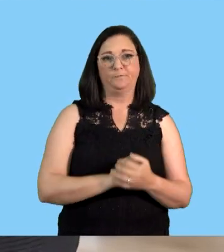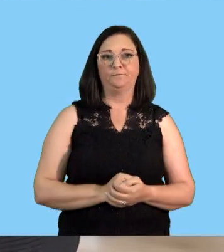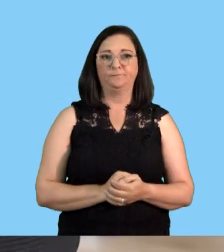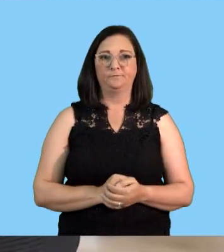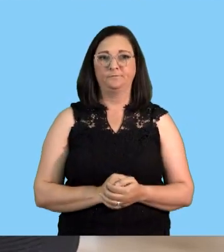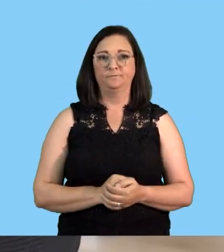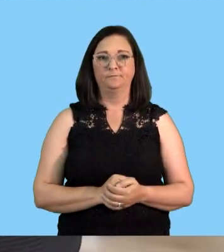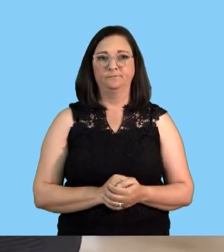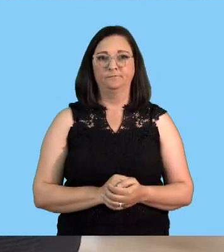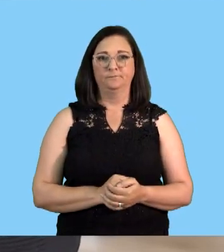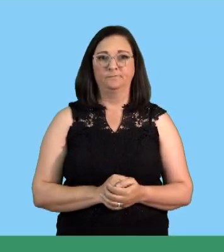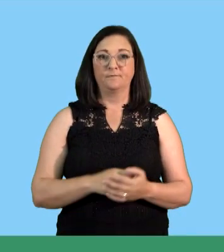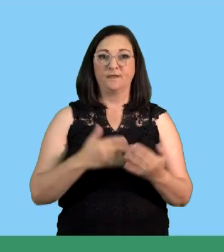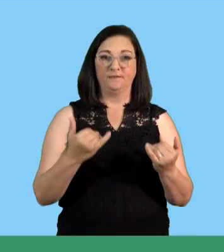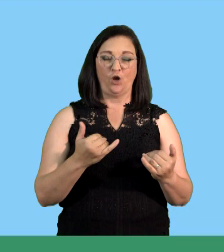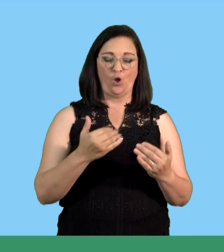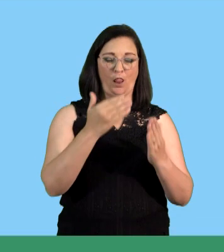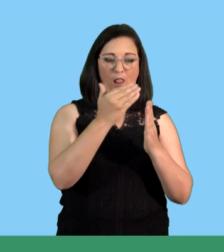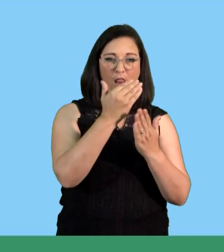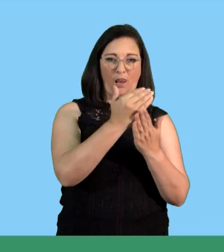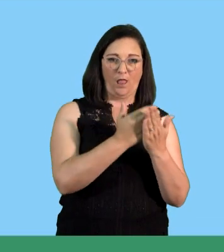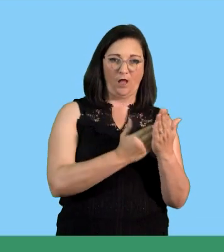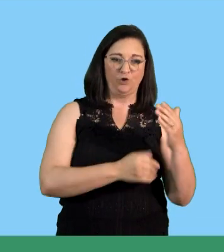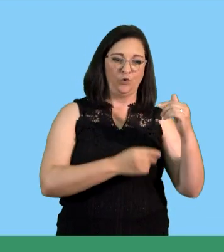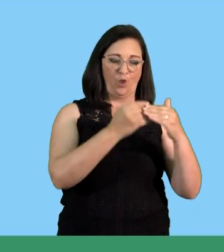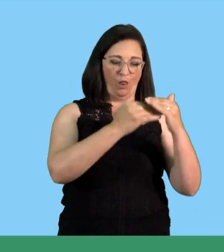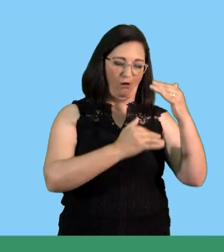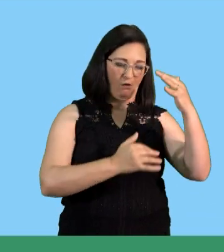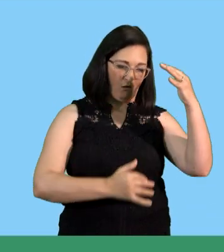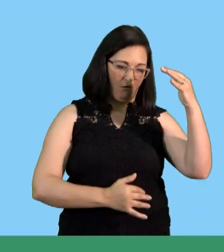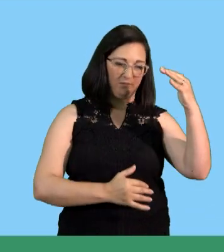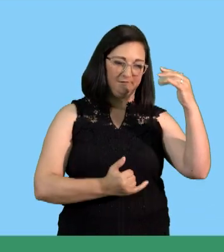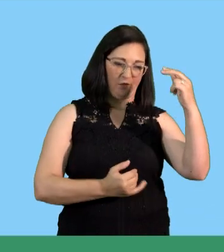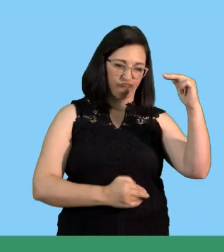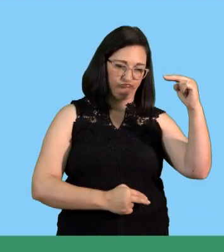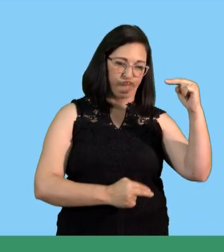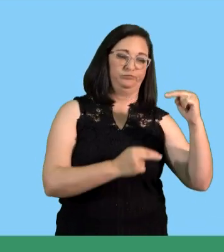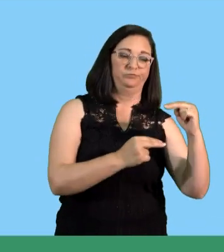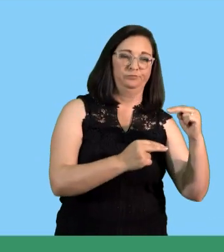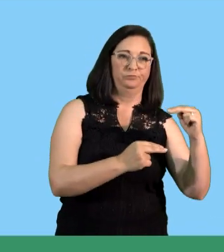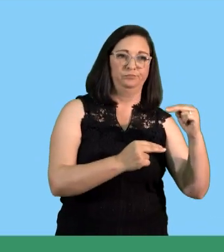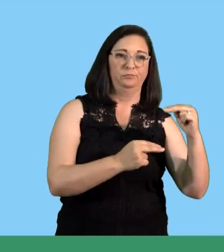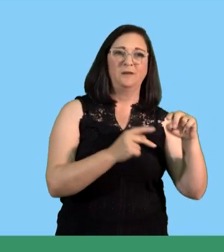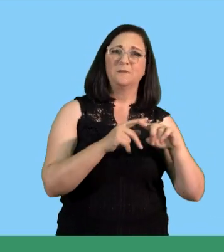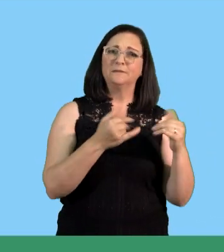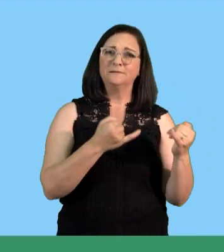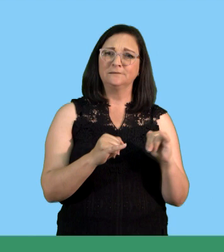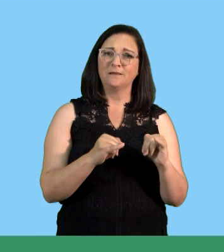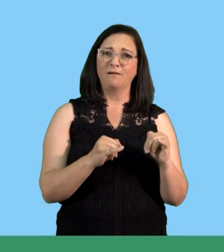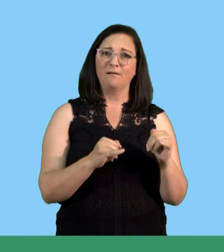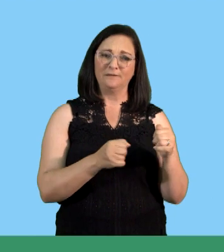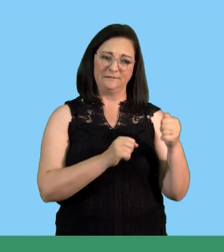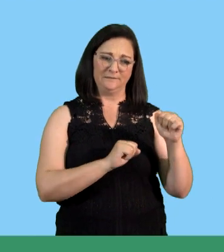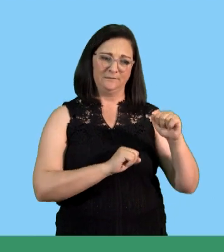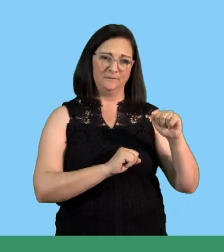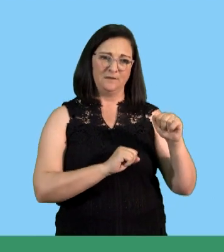CV. Then we compile a short list of potential candidates. Please take note, they are still candidates.